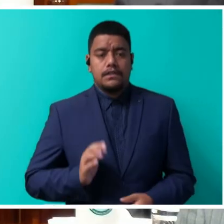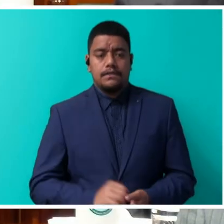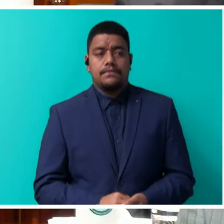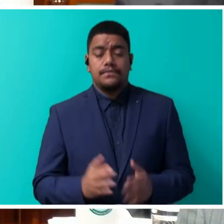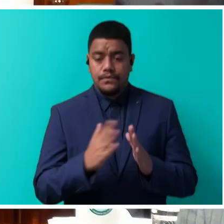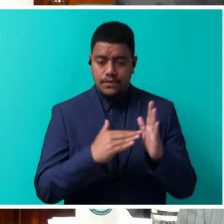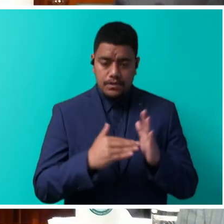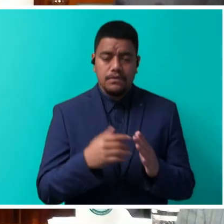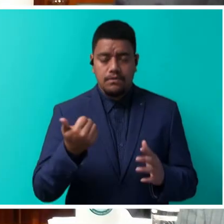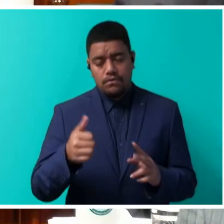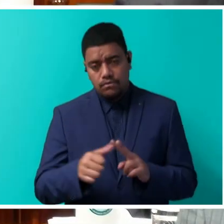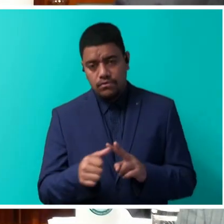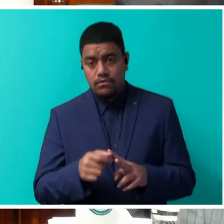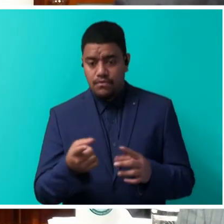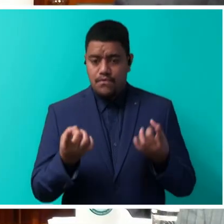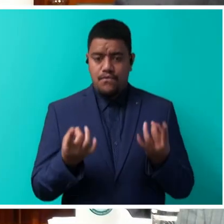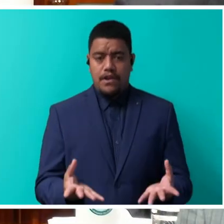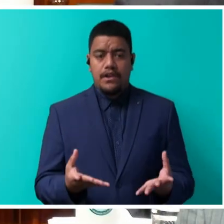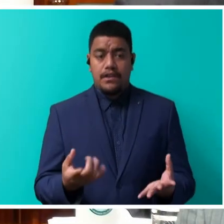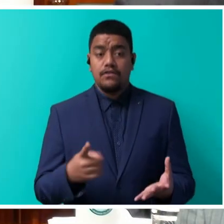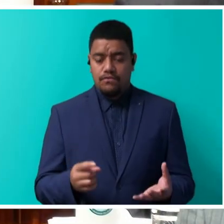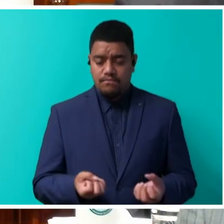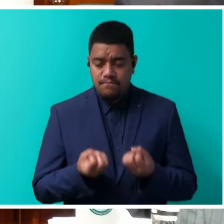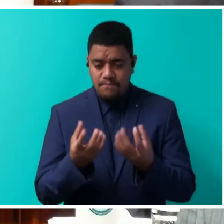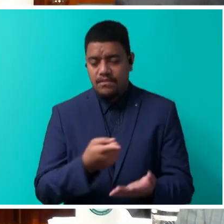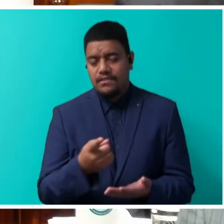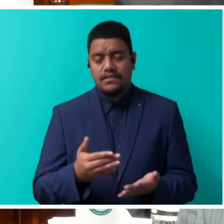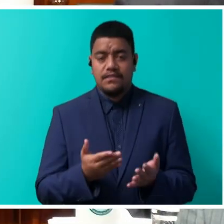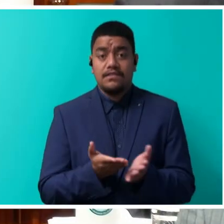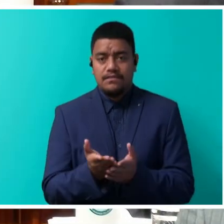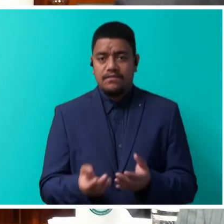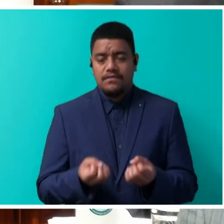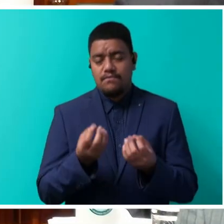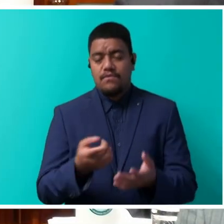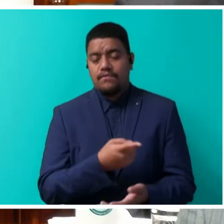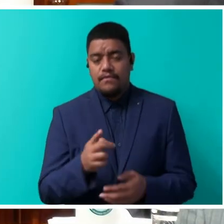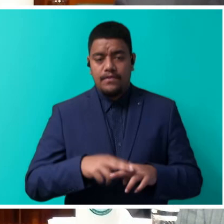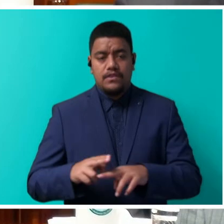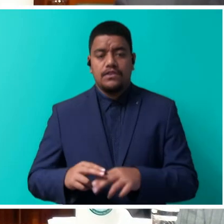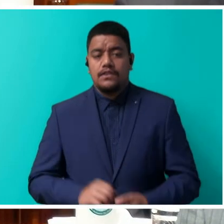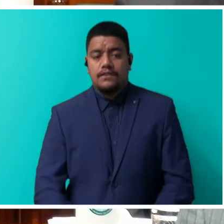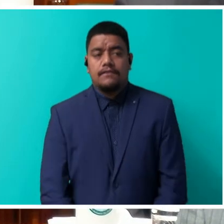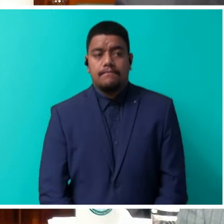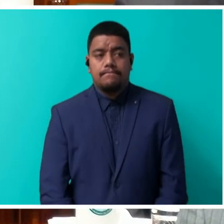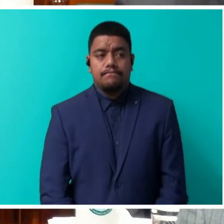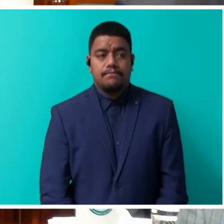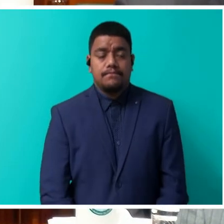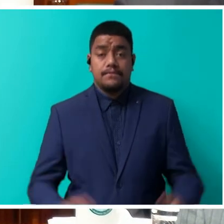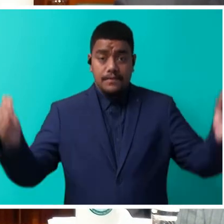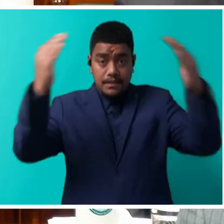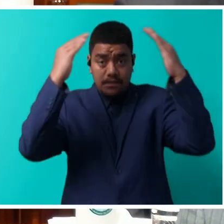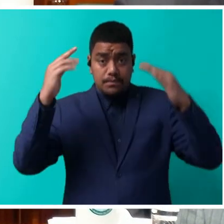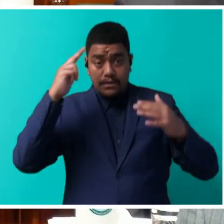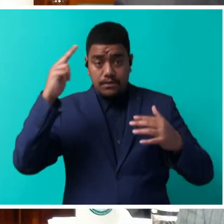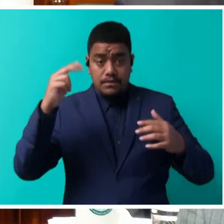has also reaffirmed its readiness to provide ongoing technical support. Mr. Speaker, sir,